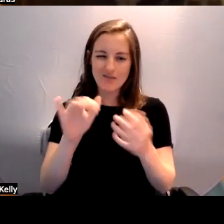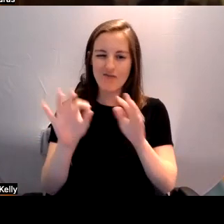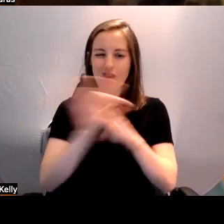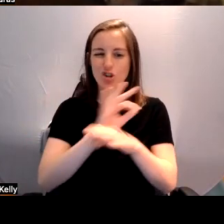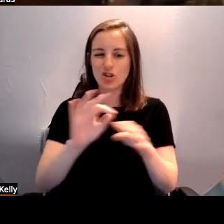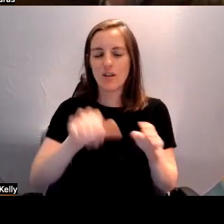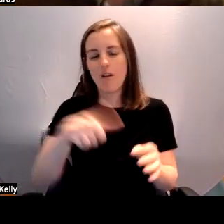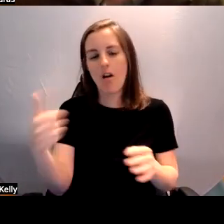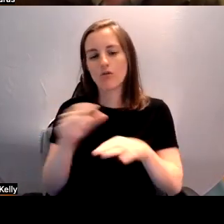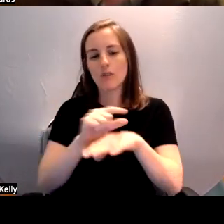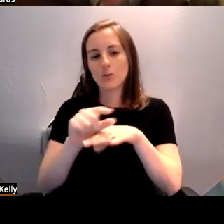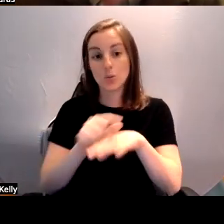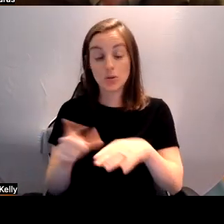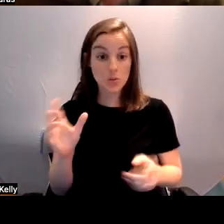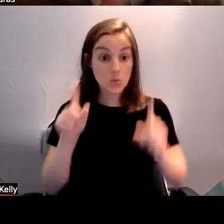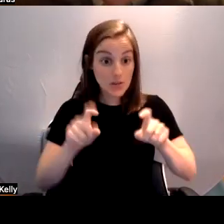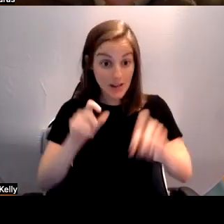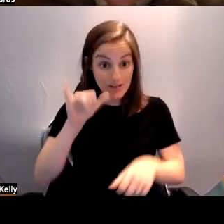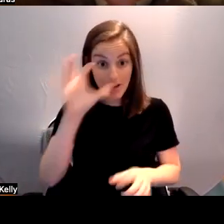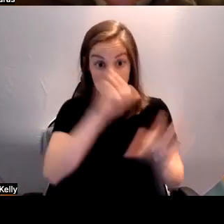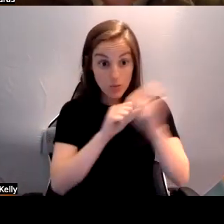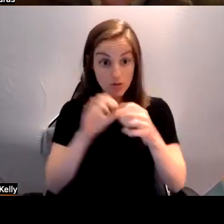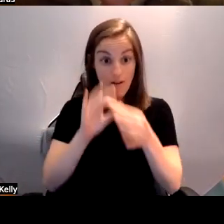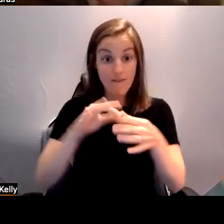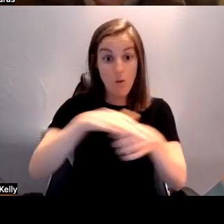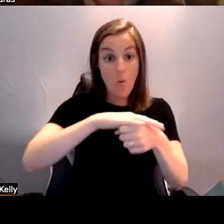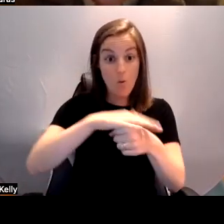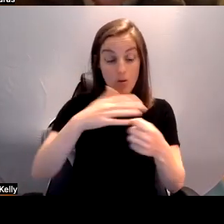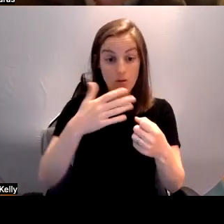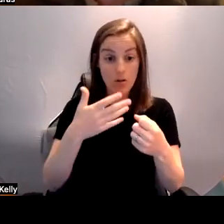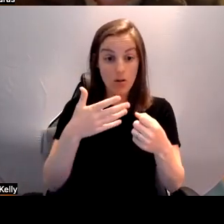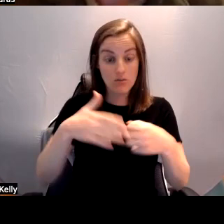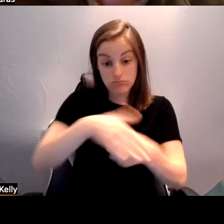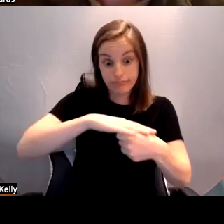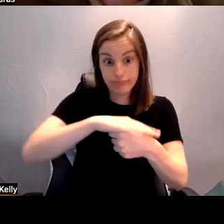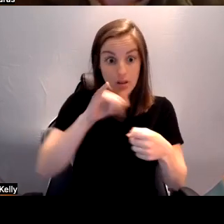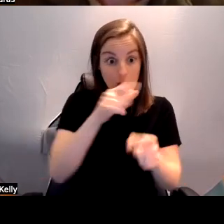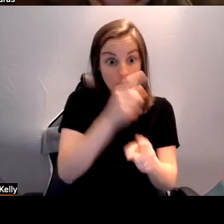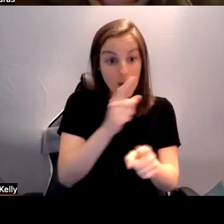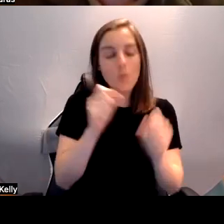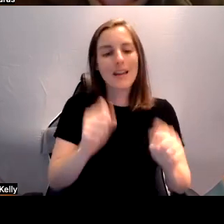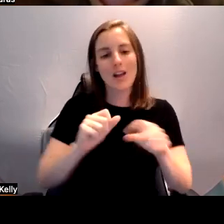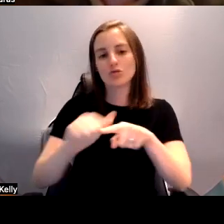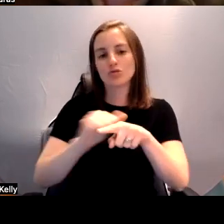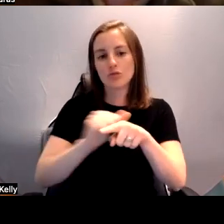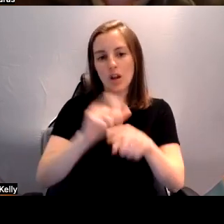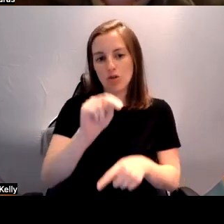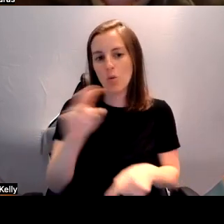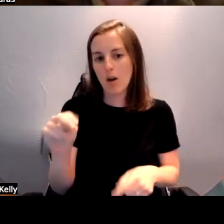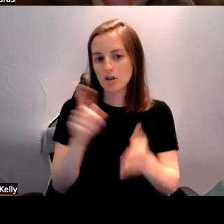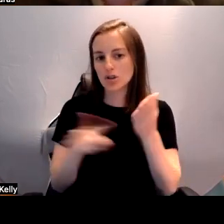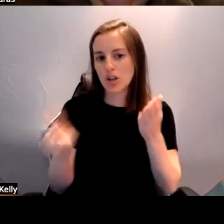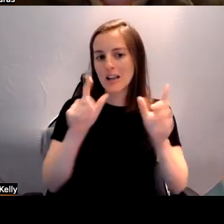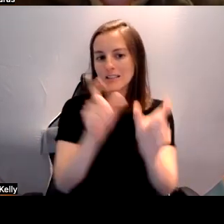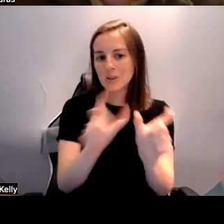To test whether this assumption of the local neighborhood is correct, we can train neural networks and check sequence recovery as a function of